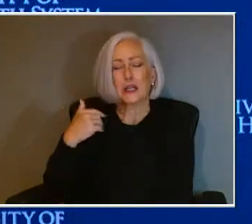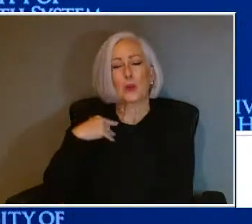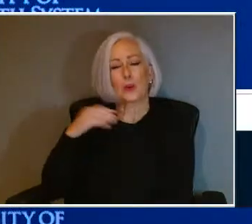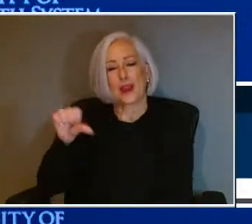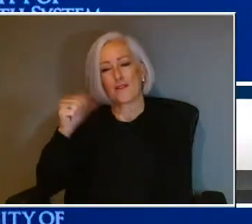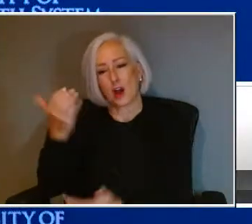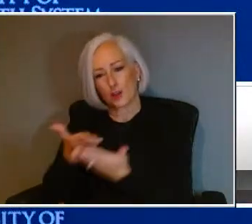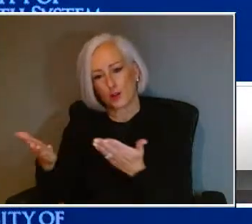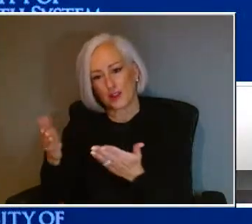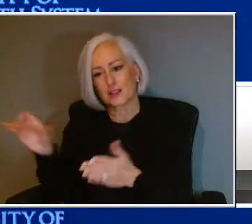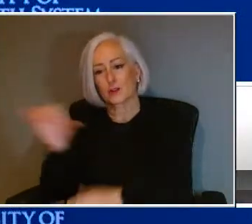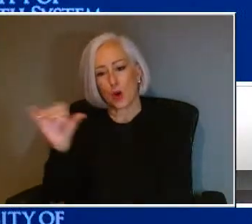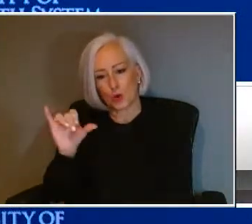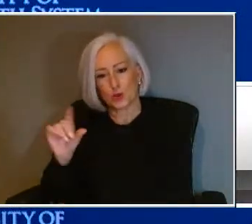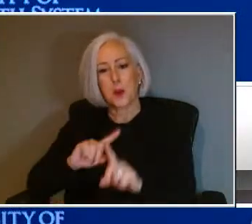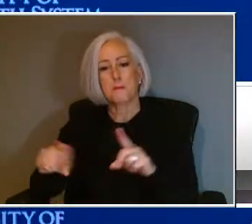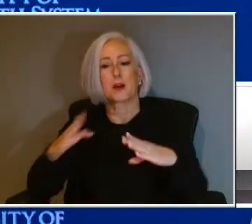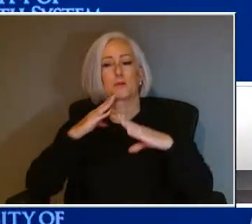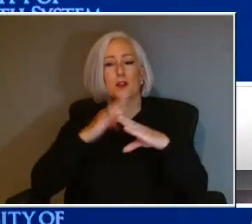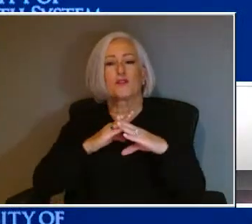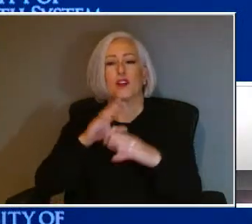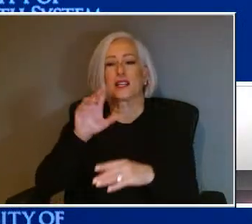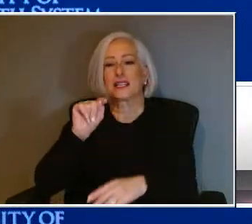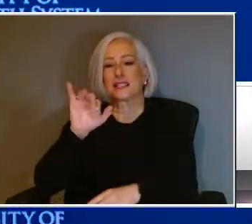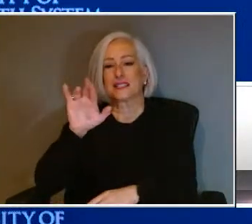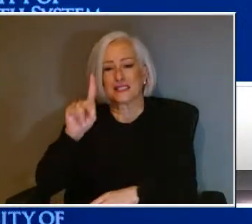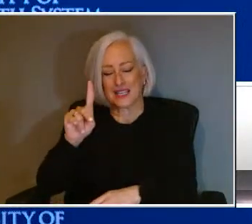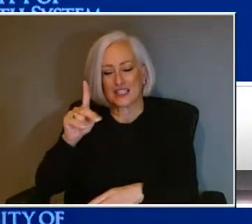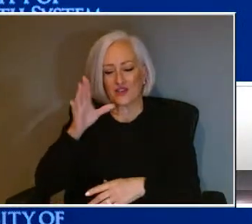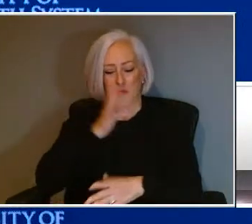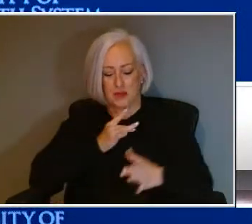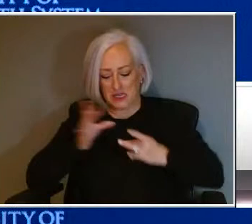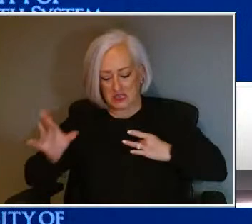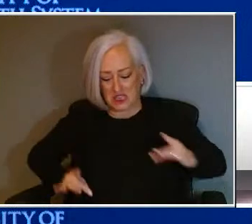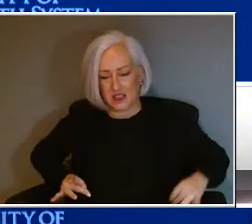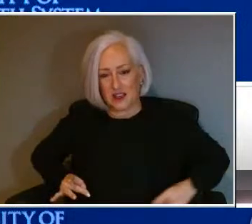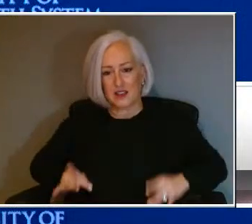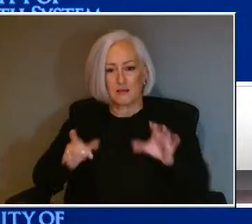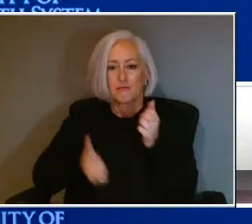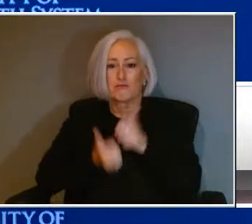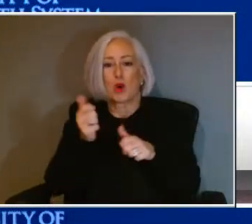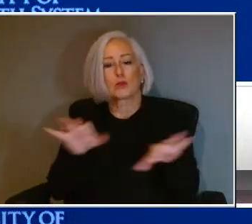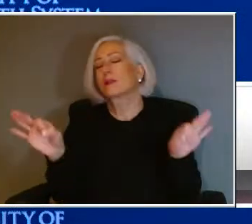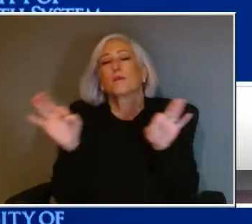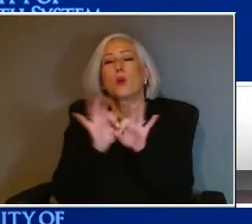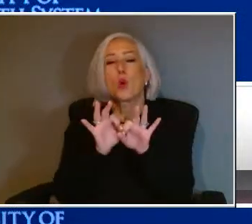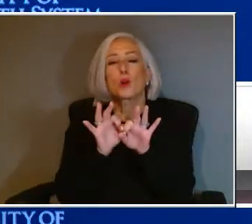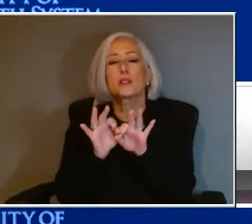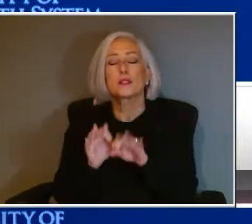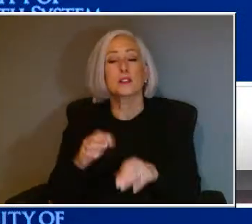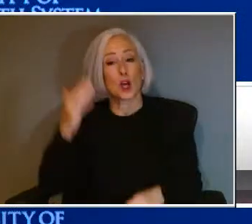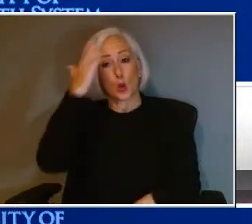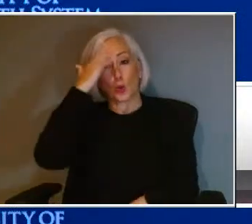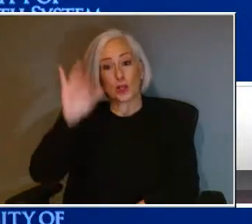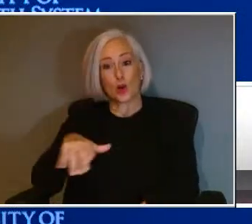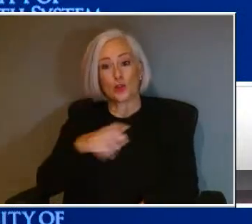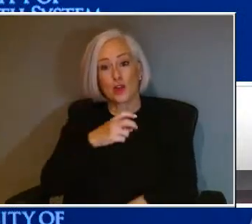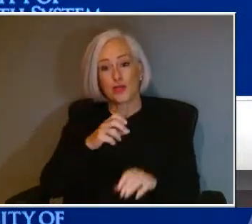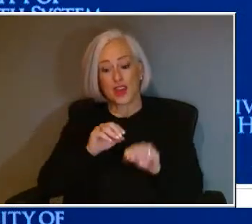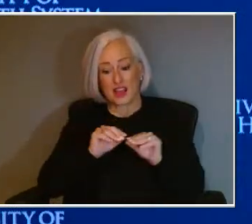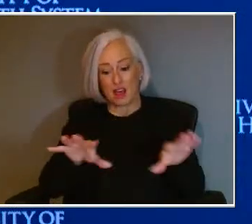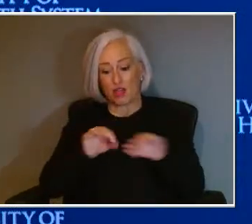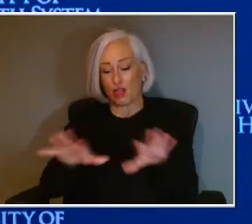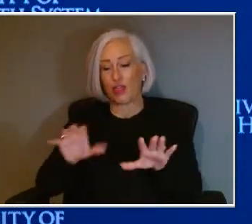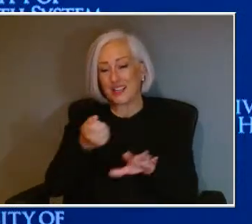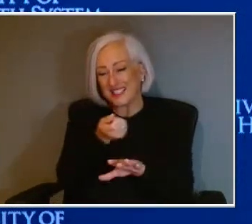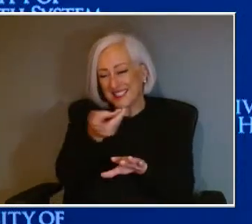but preventing the ticks from being on is always most important as well. We know that they can transmit several diseases. We